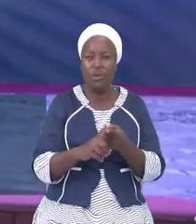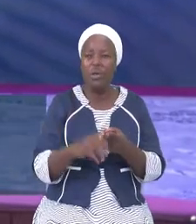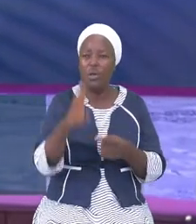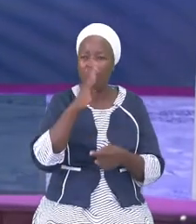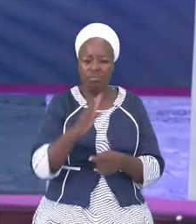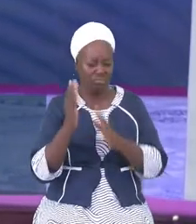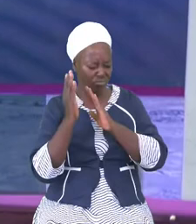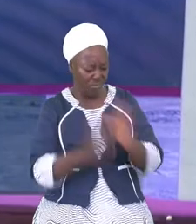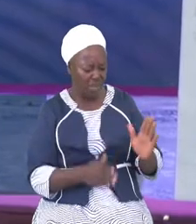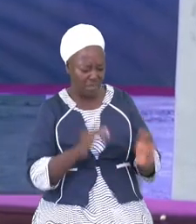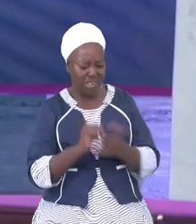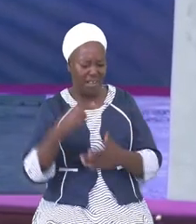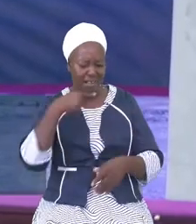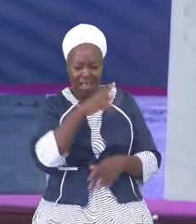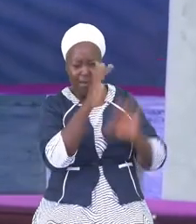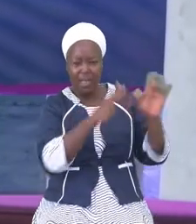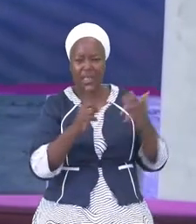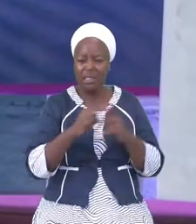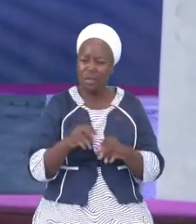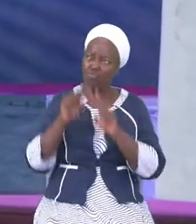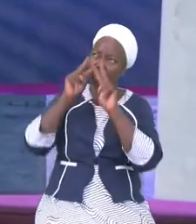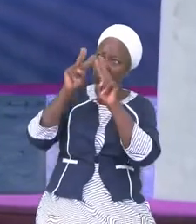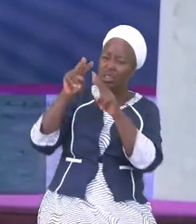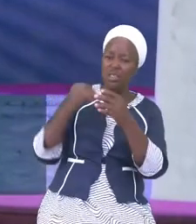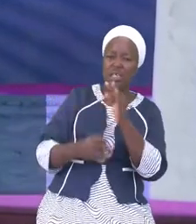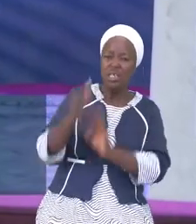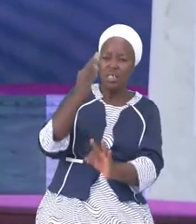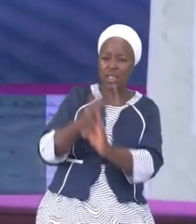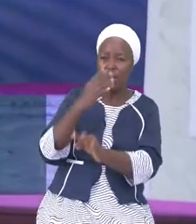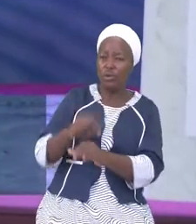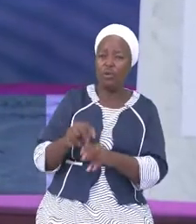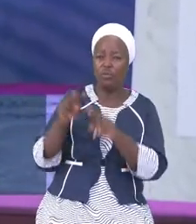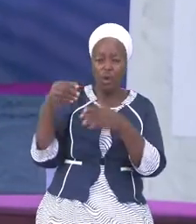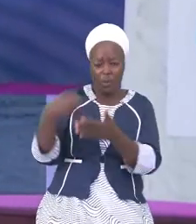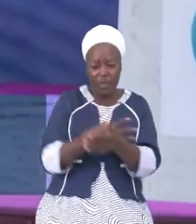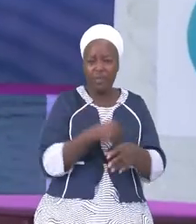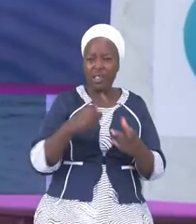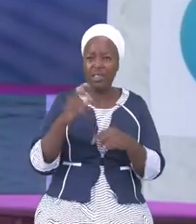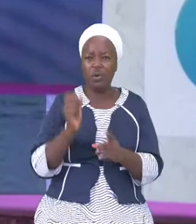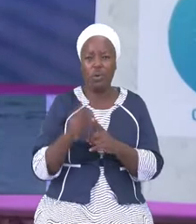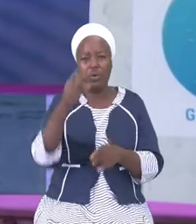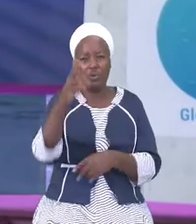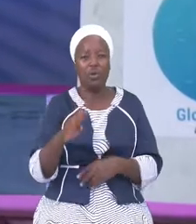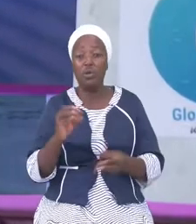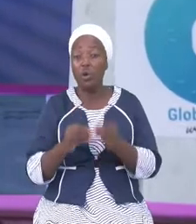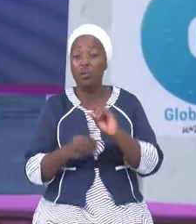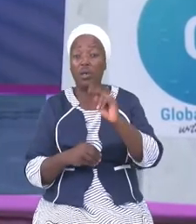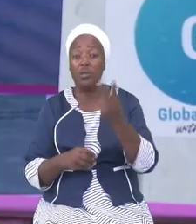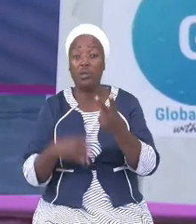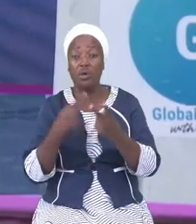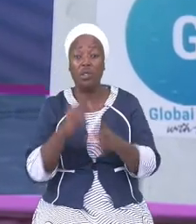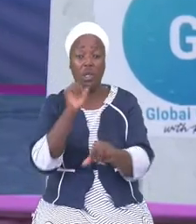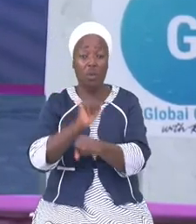lying mercies, and we observe that, instead of observing the word of God. Number two, the operation